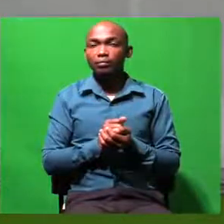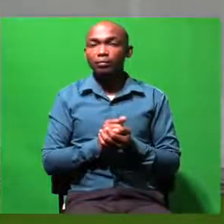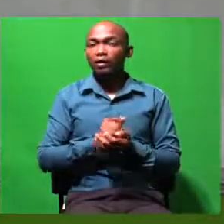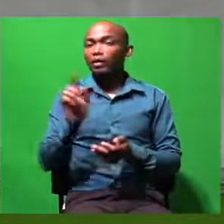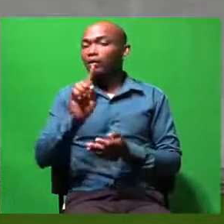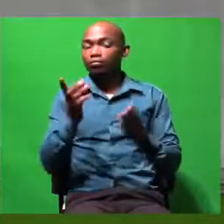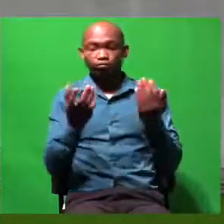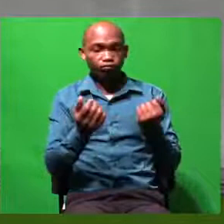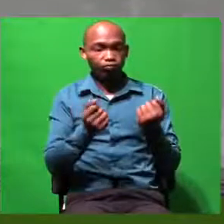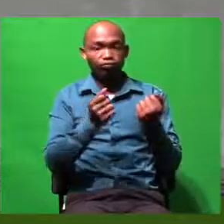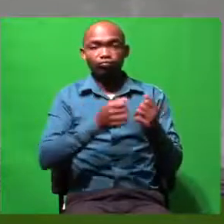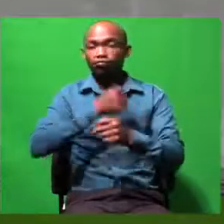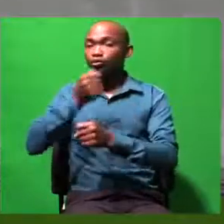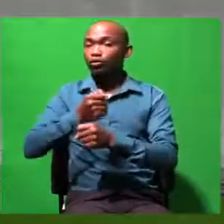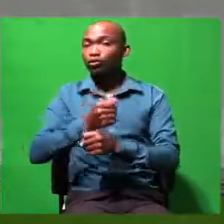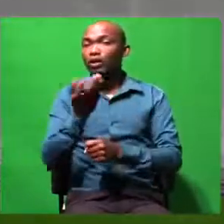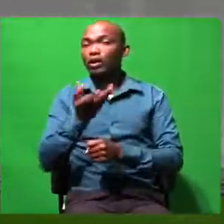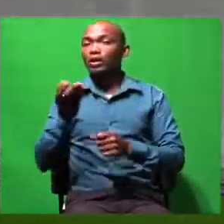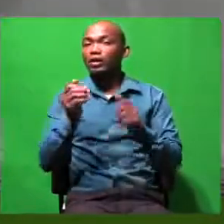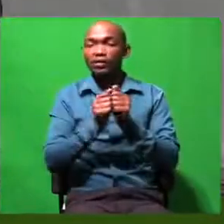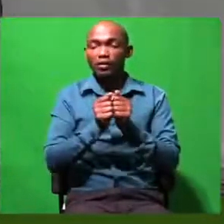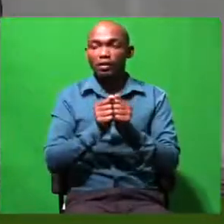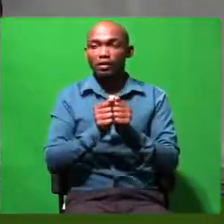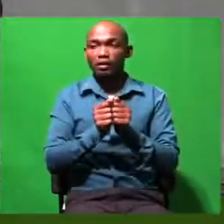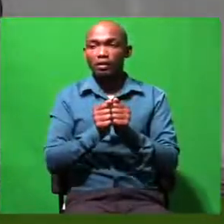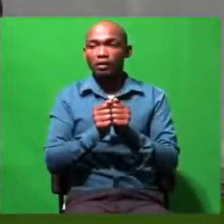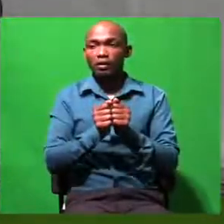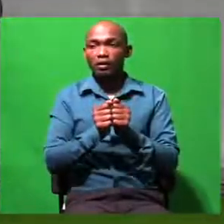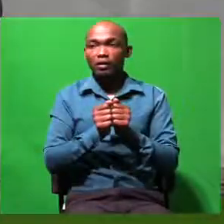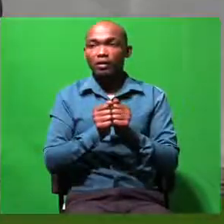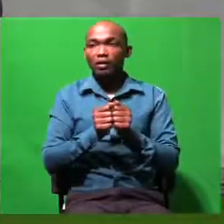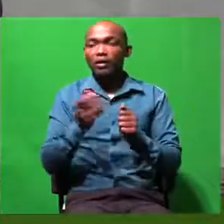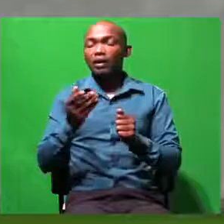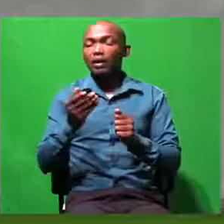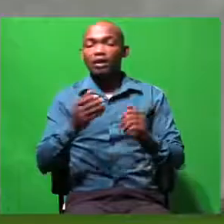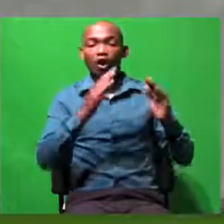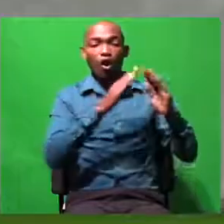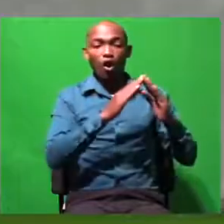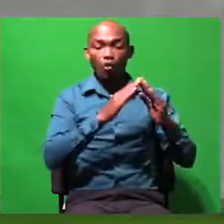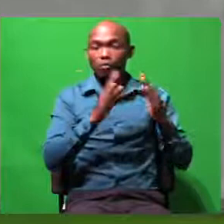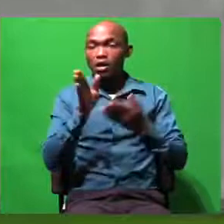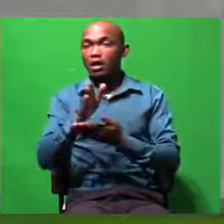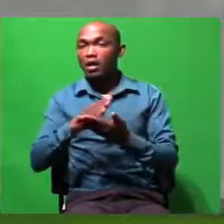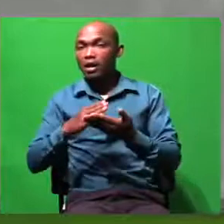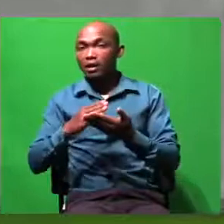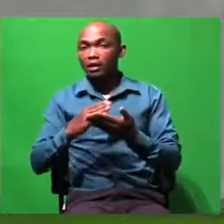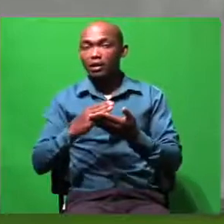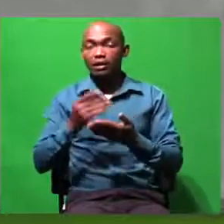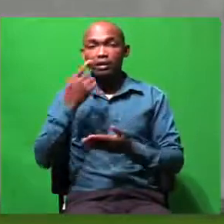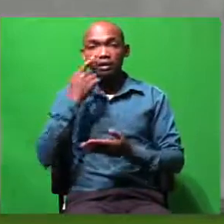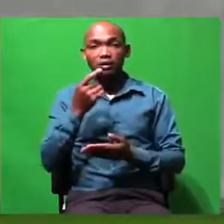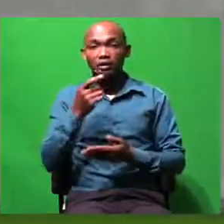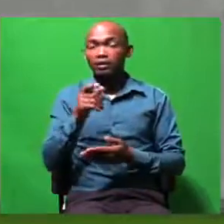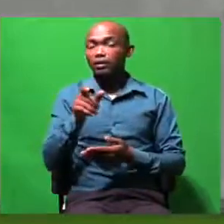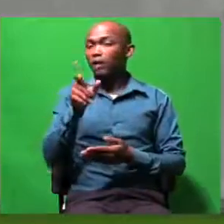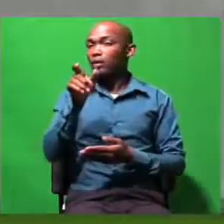duties. You see, duties like maybe in our home area, you can see a person maybe to